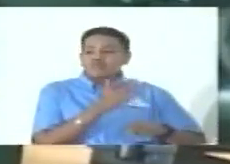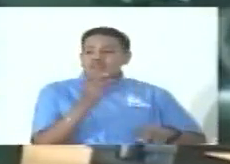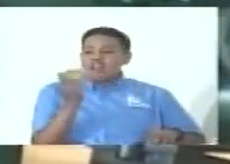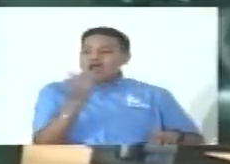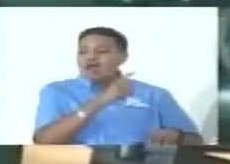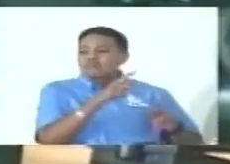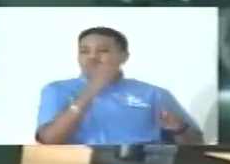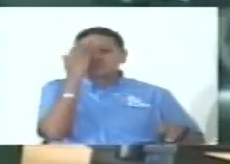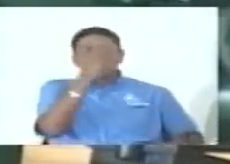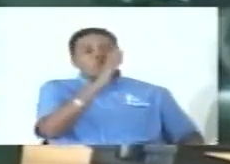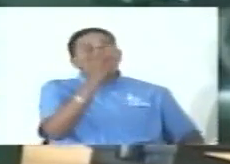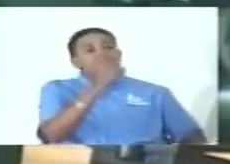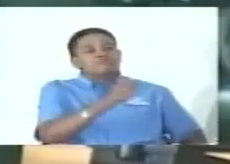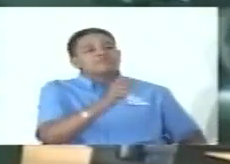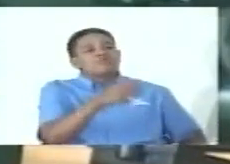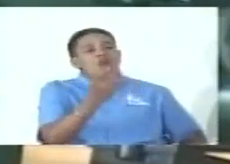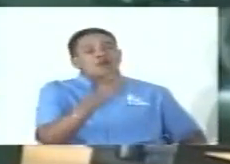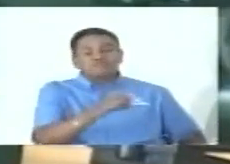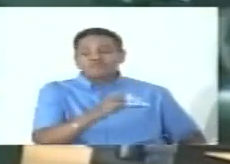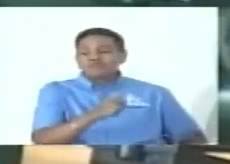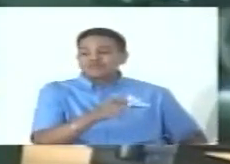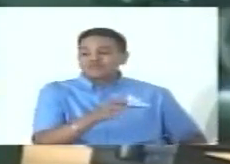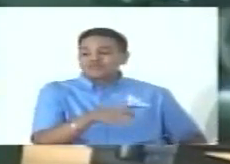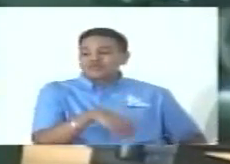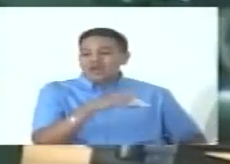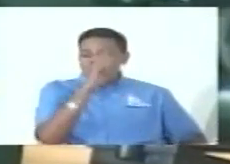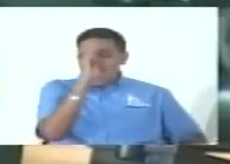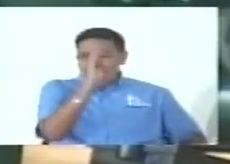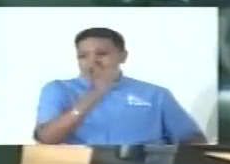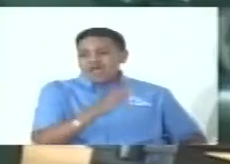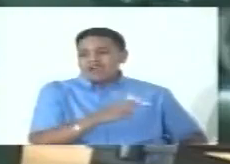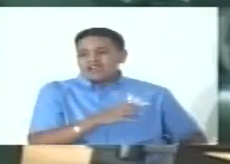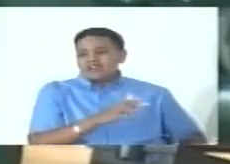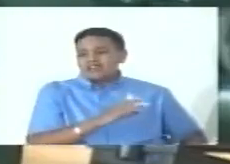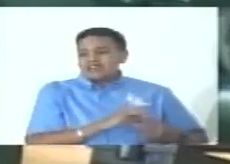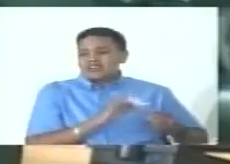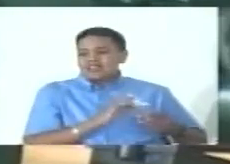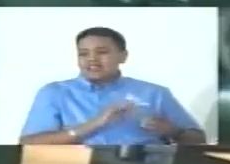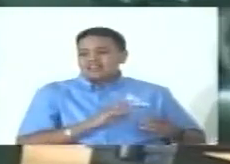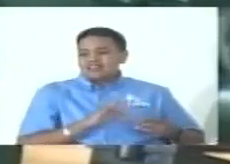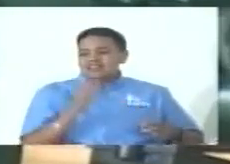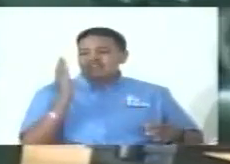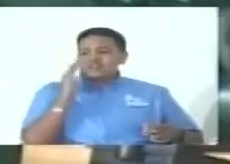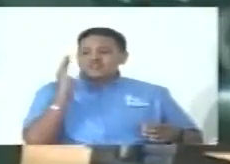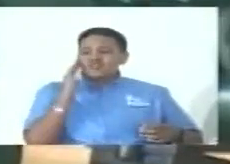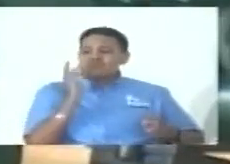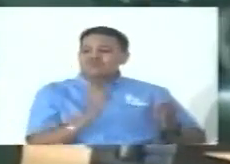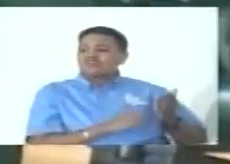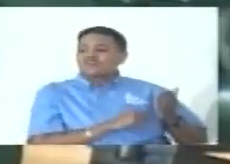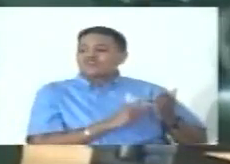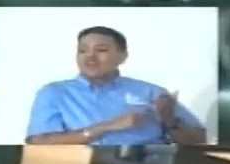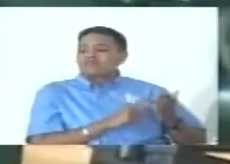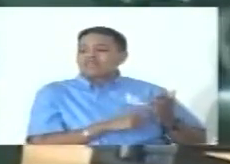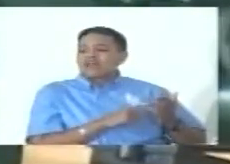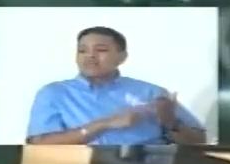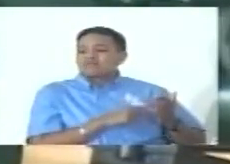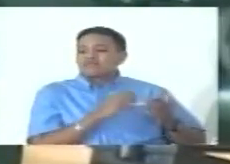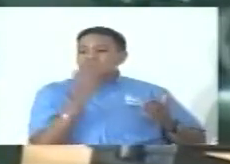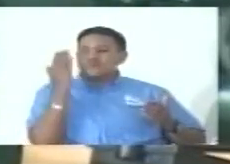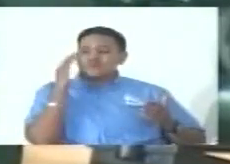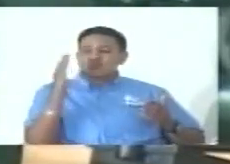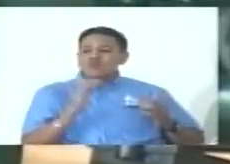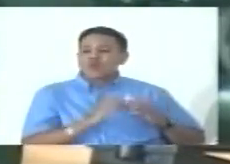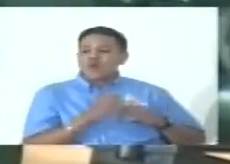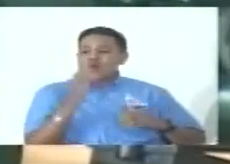knew, and she called out to them, and she greeted them, and you would know that sometimes she never even know them by the way